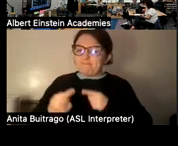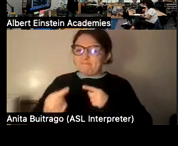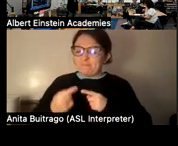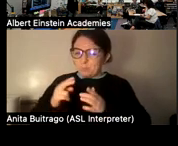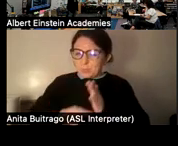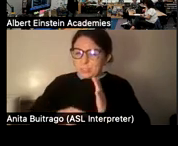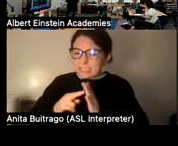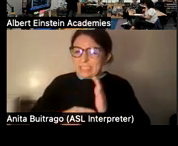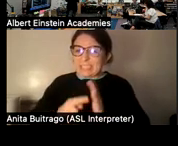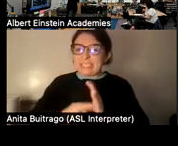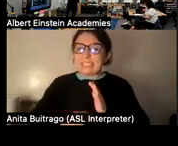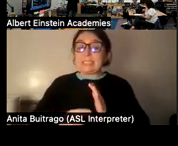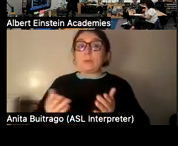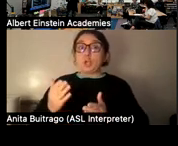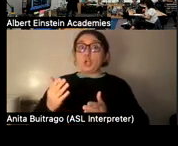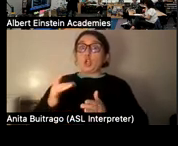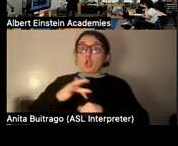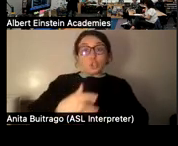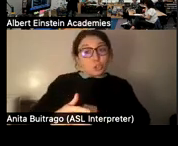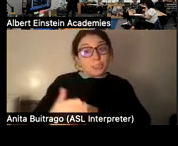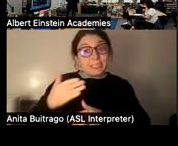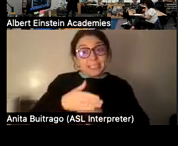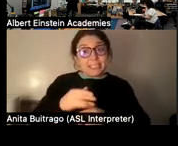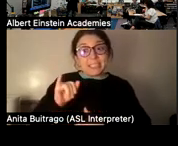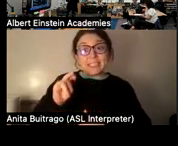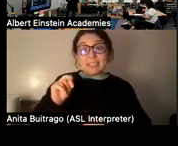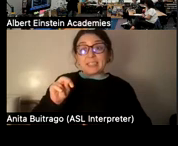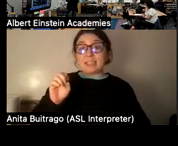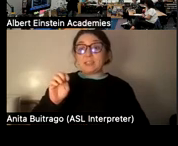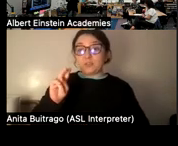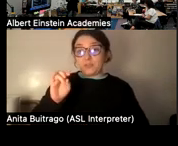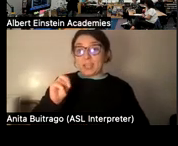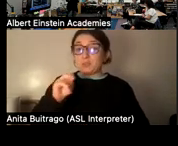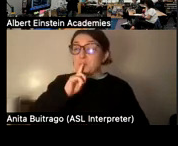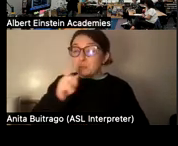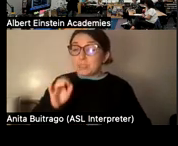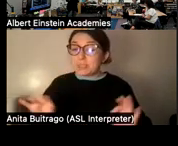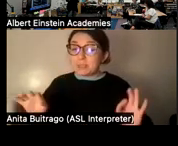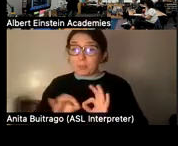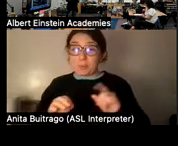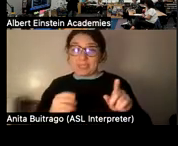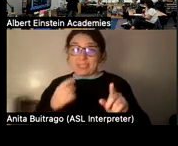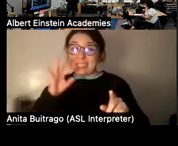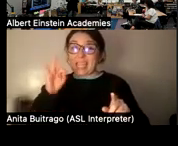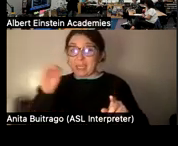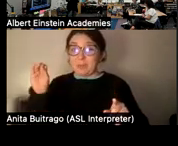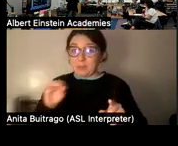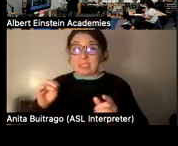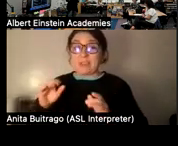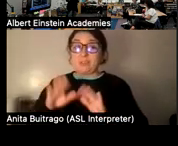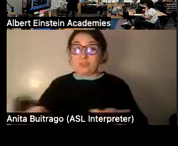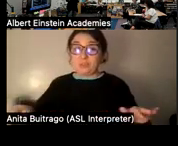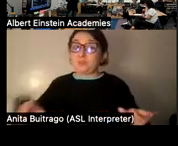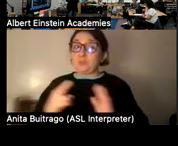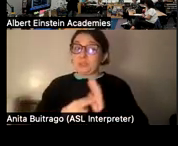important. The research on the left here, it says 90% of children with reading difficulties will achieve grade level in reading if